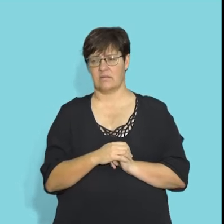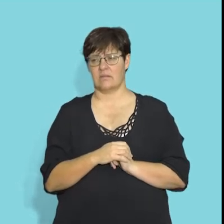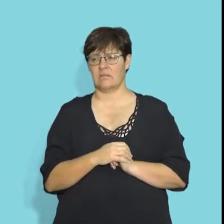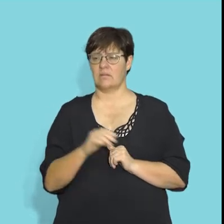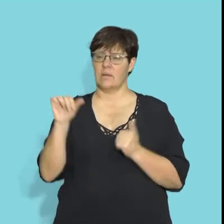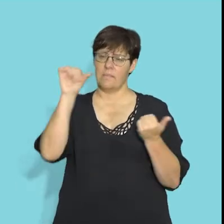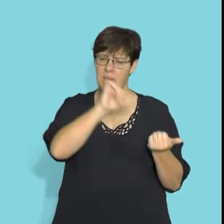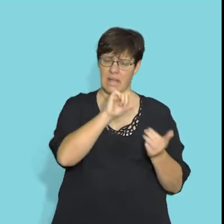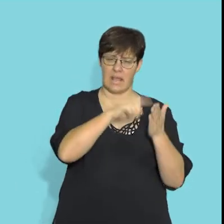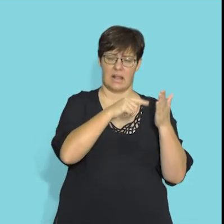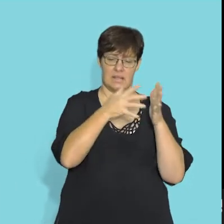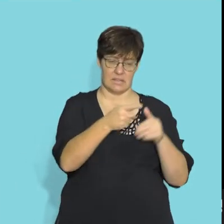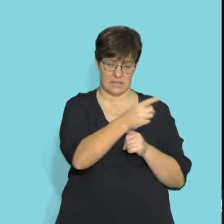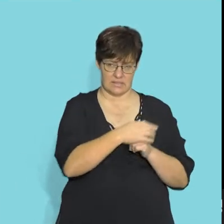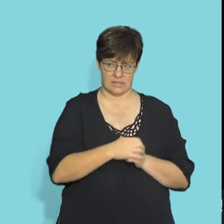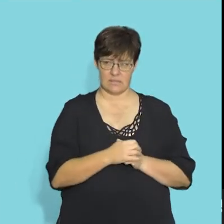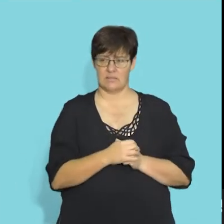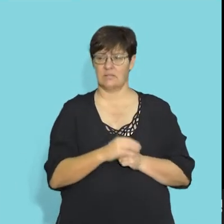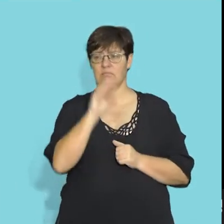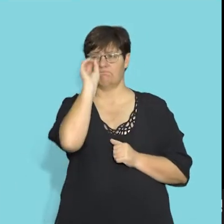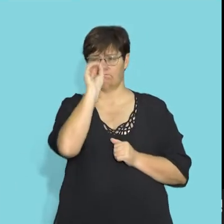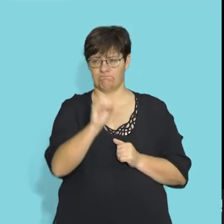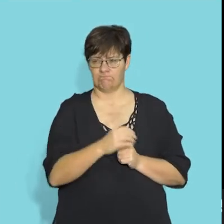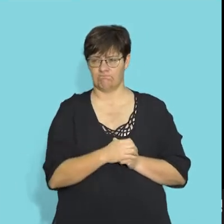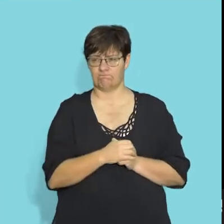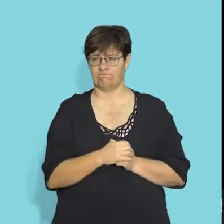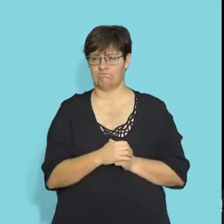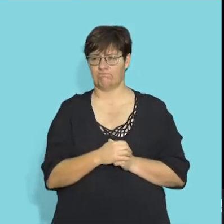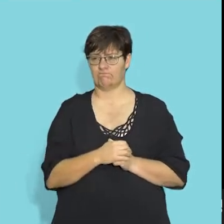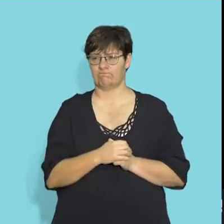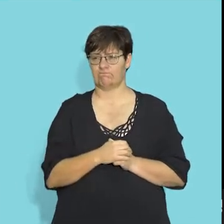go back to our calculator, put it in. I'm